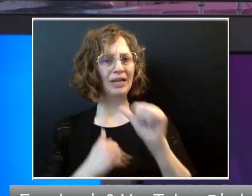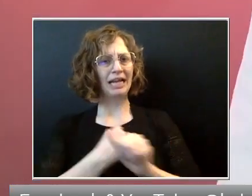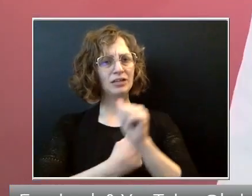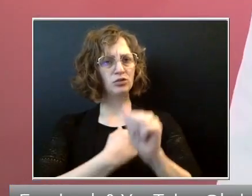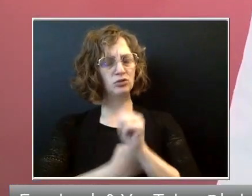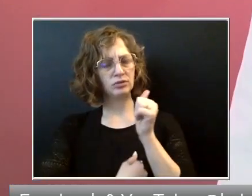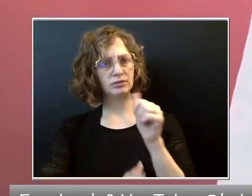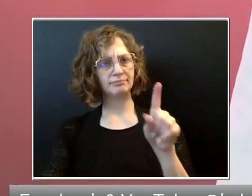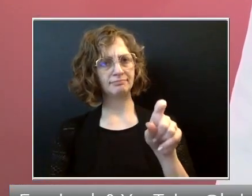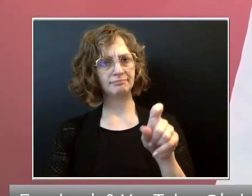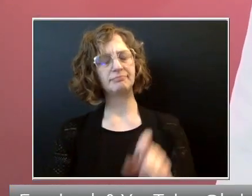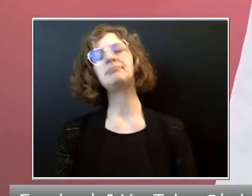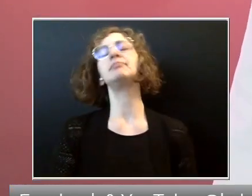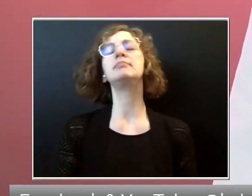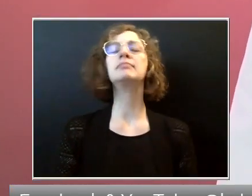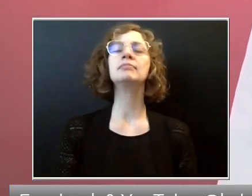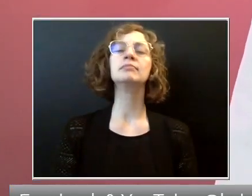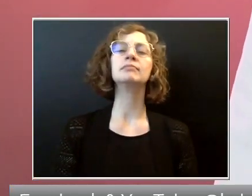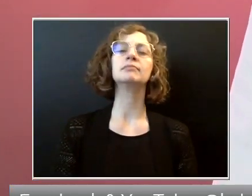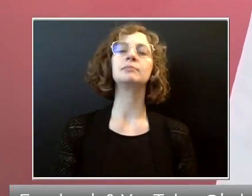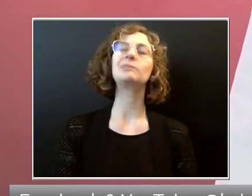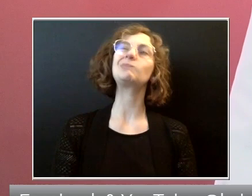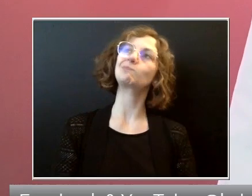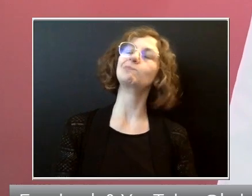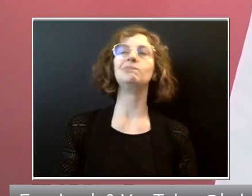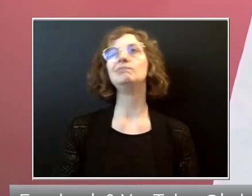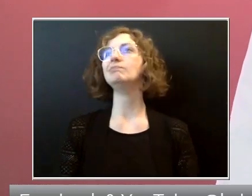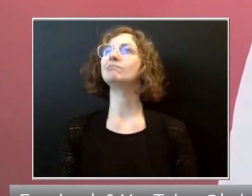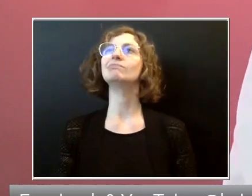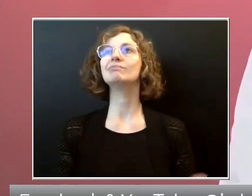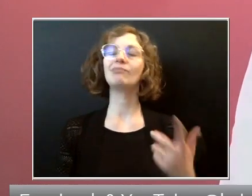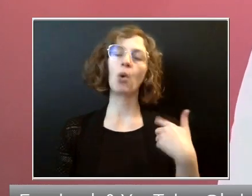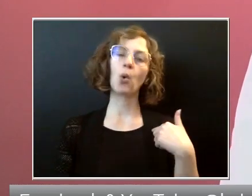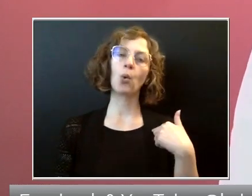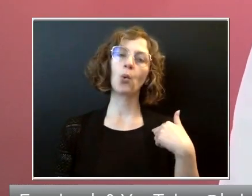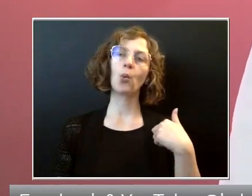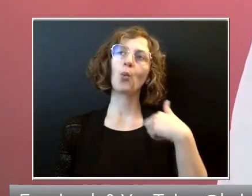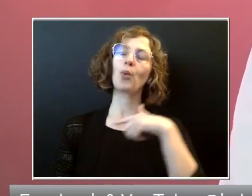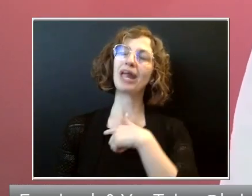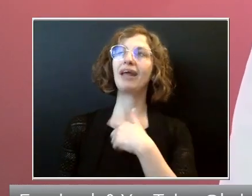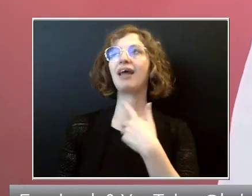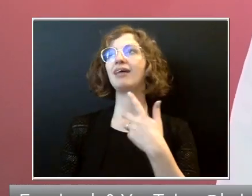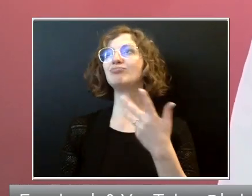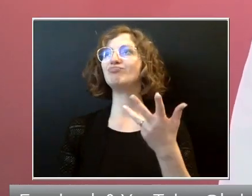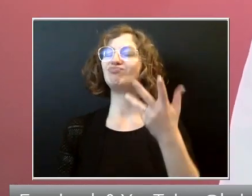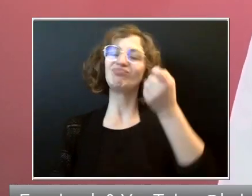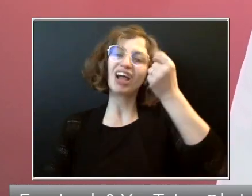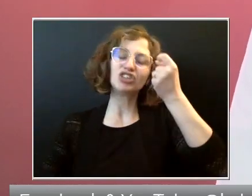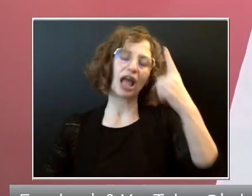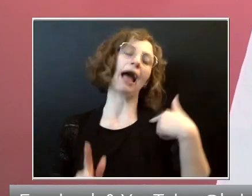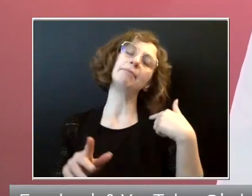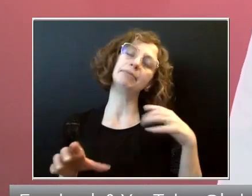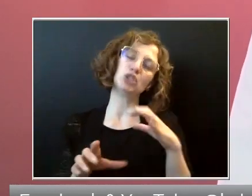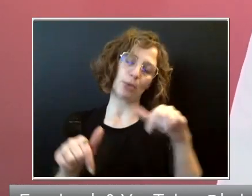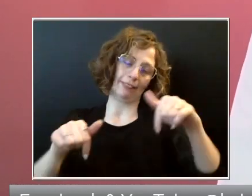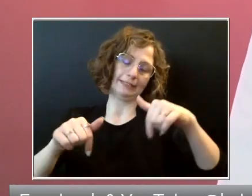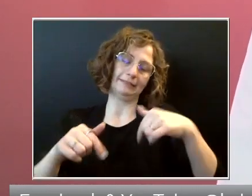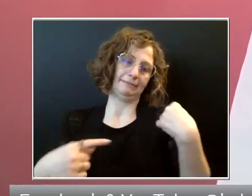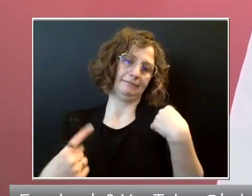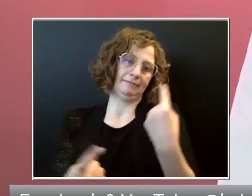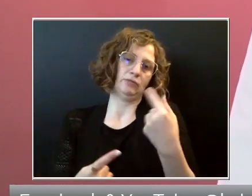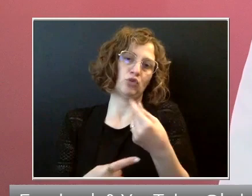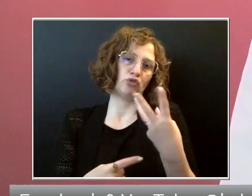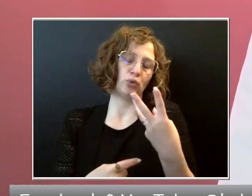You know, I think we've come to understand, I've been doing this for a few decades now, and I think